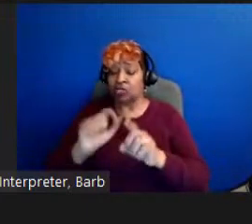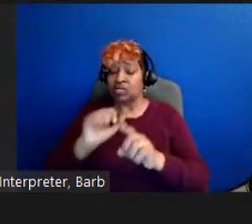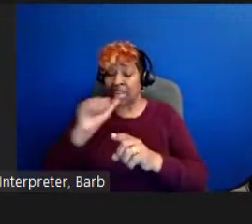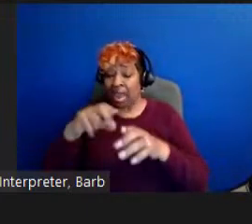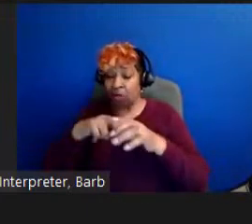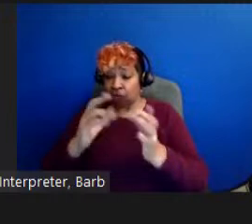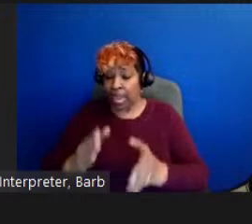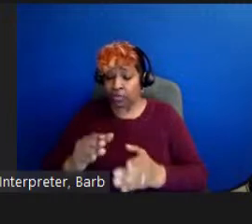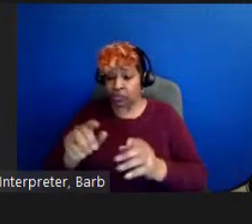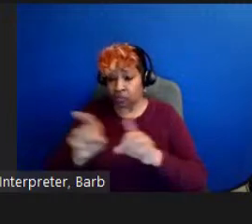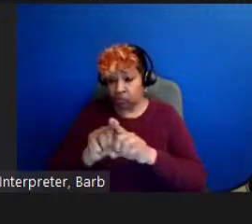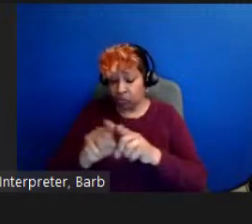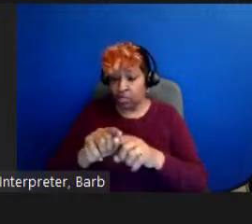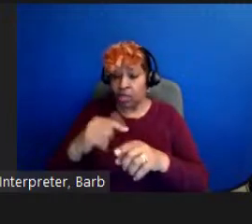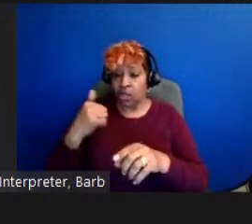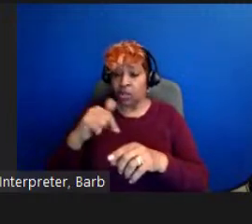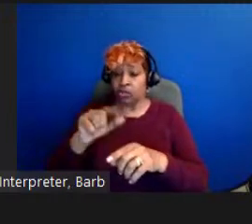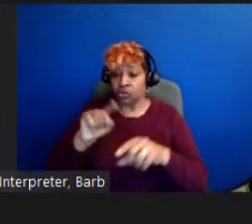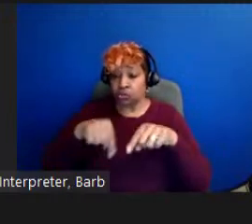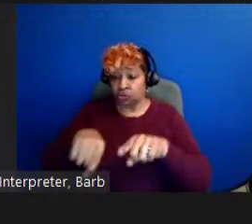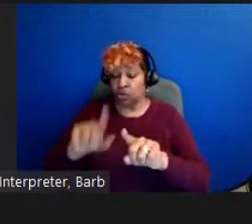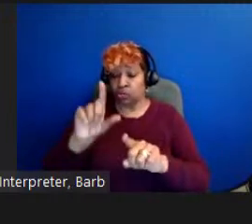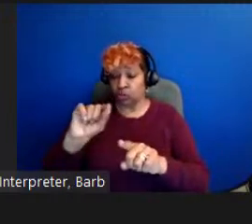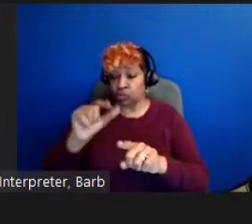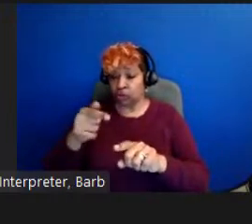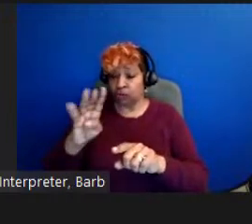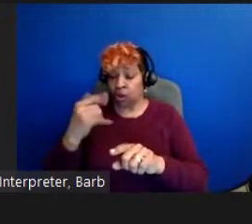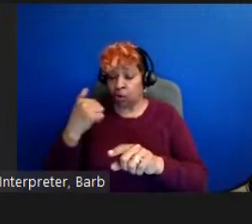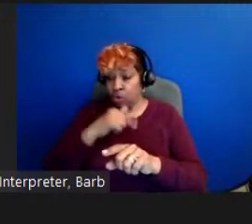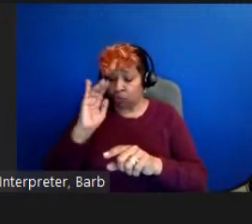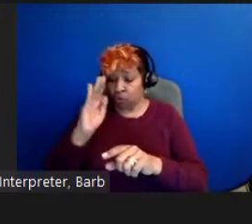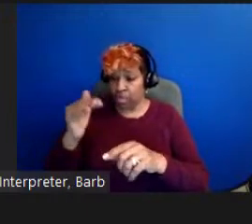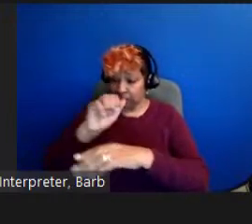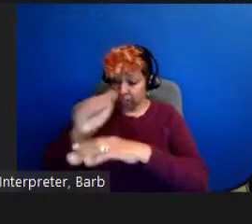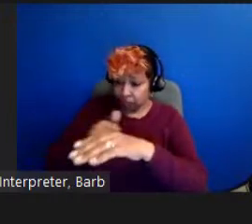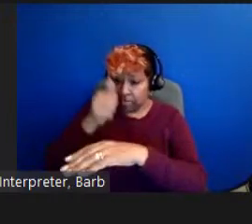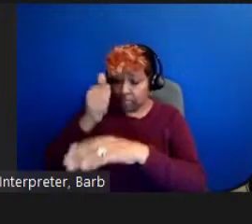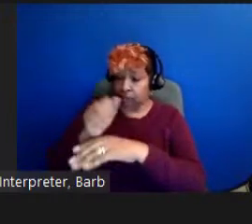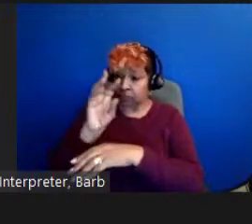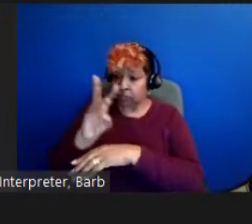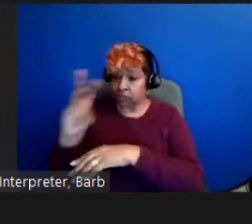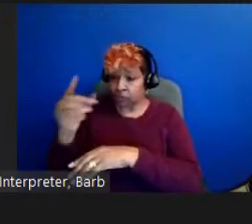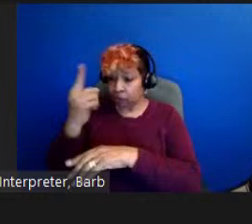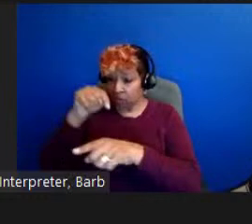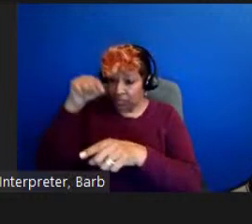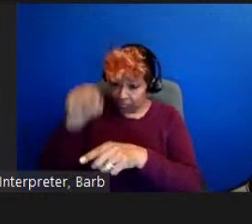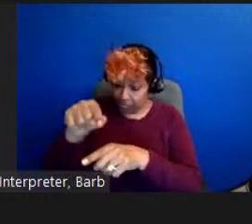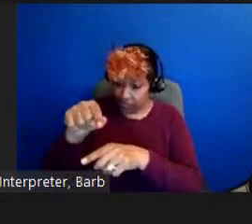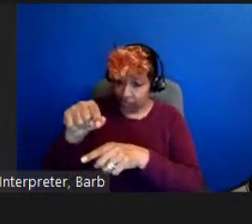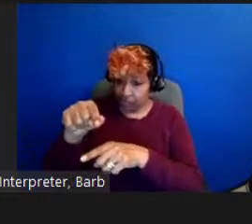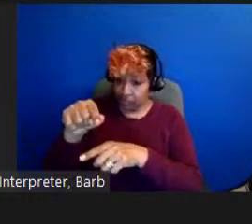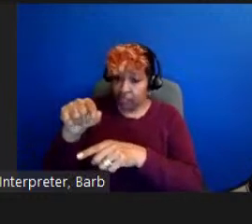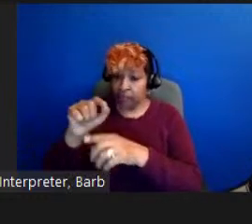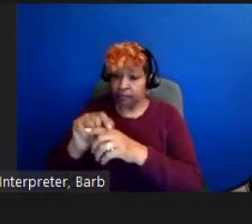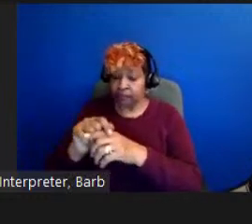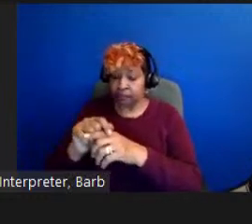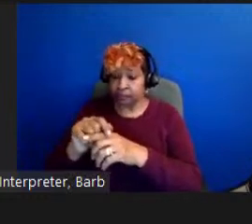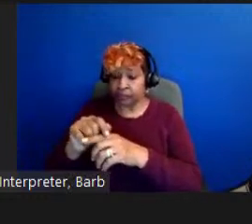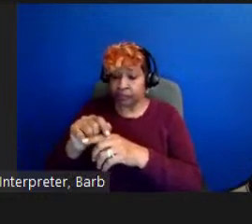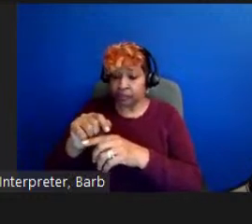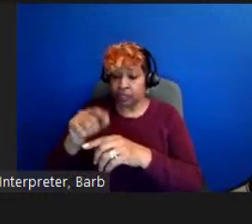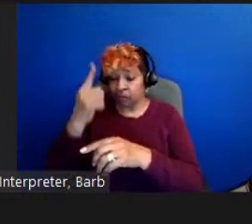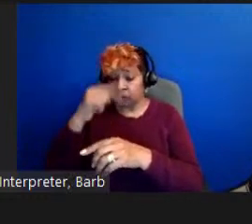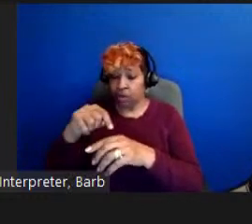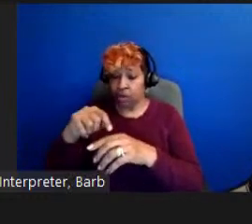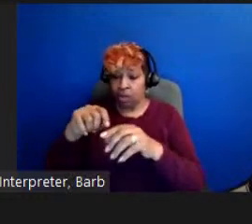we'll add a dedicated website to this initiative, and we'll conduct a series of surveys of both our riders and